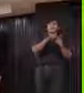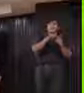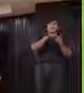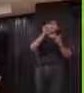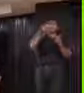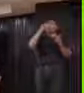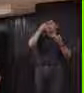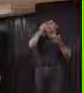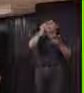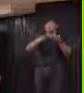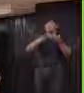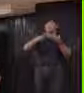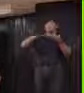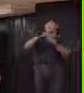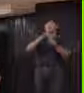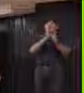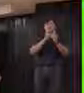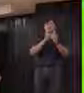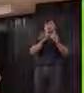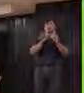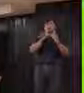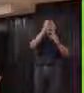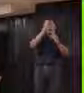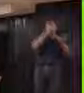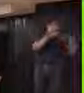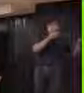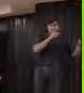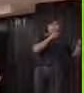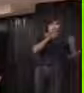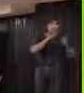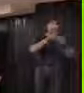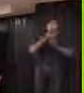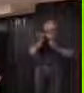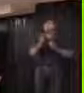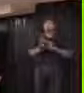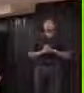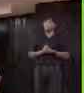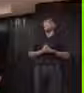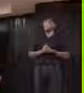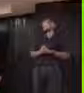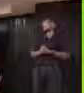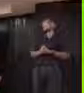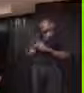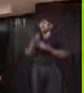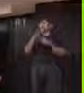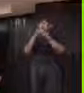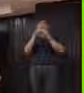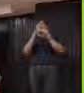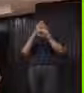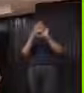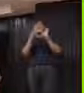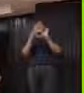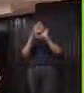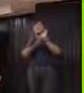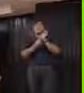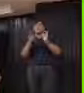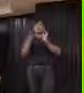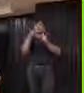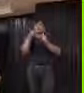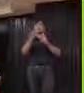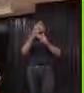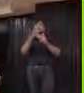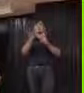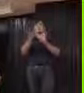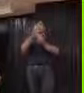of hostile neighbor or something else? That's right. So, Mr. Datar, so why don't you take those? The first one from Hamin about